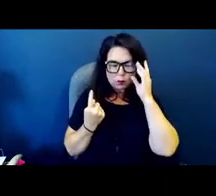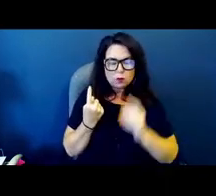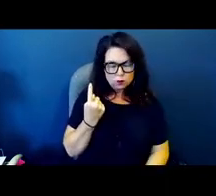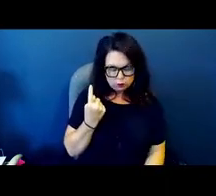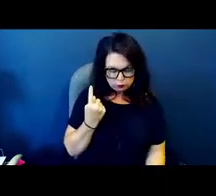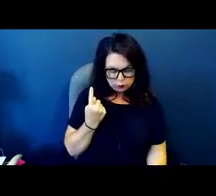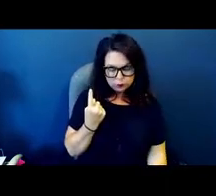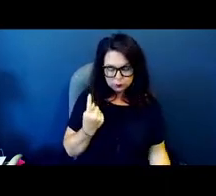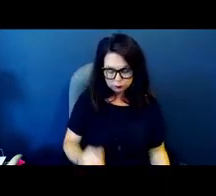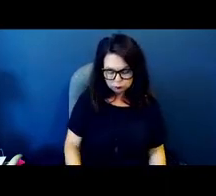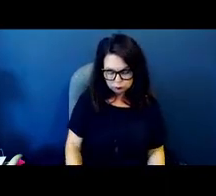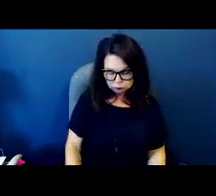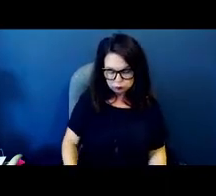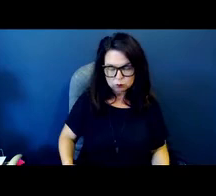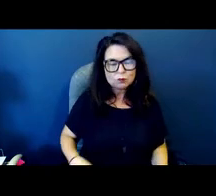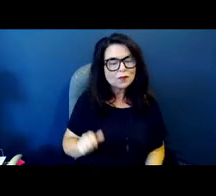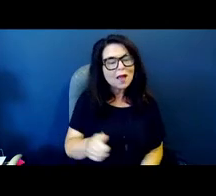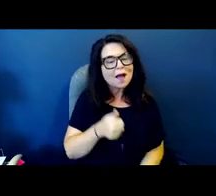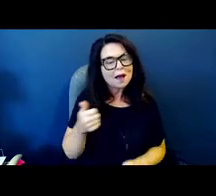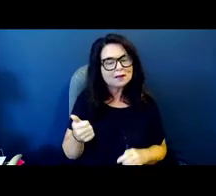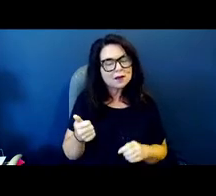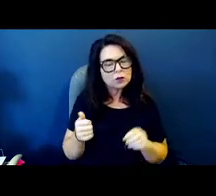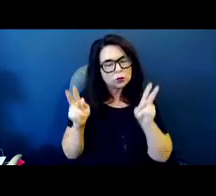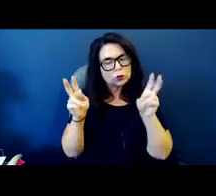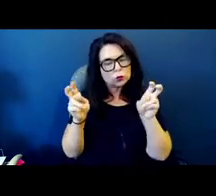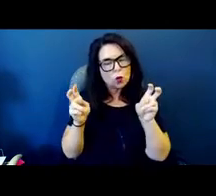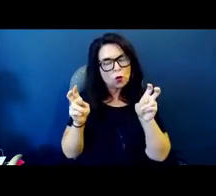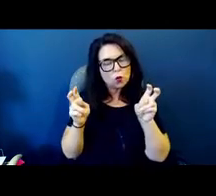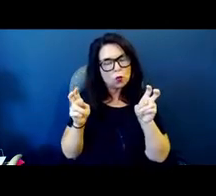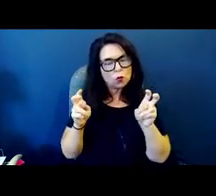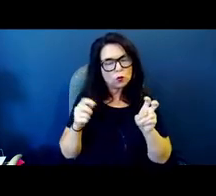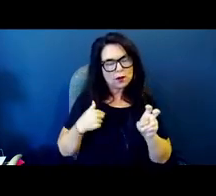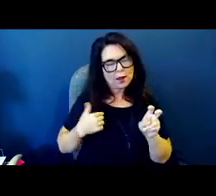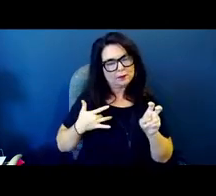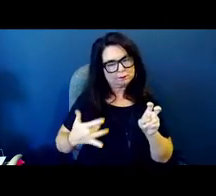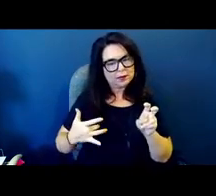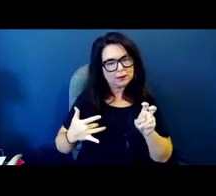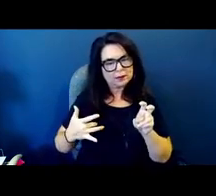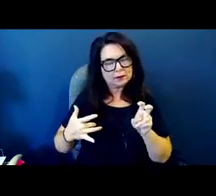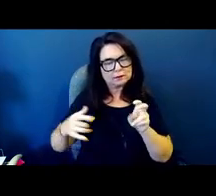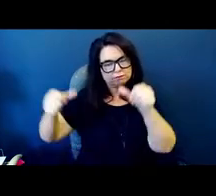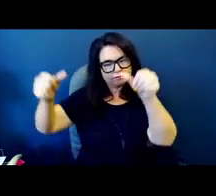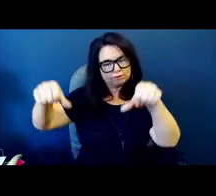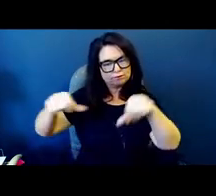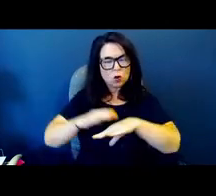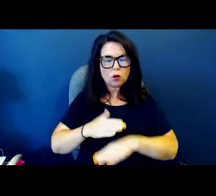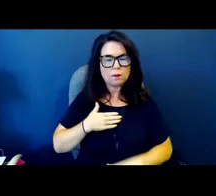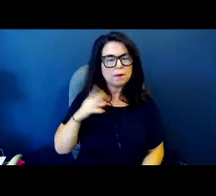the other quotes I have on my website talks about how